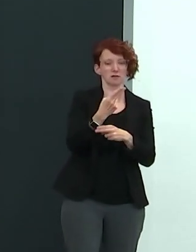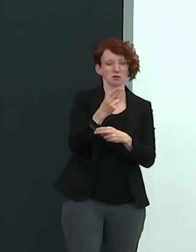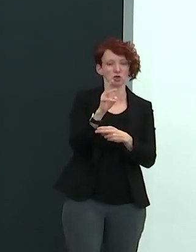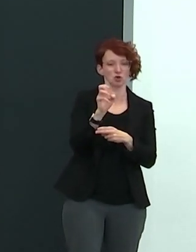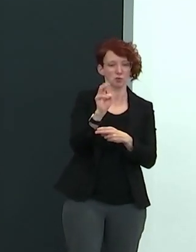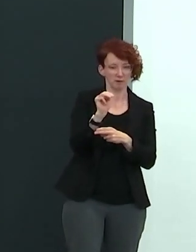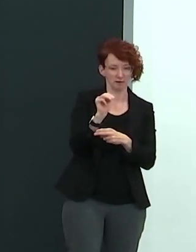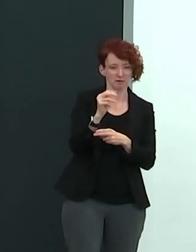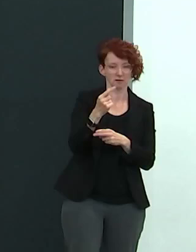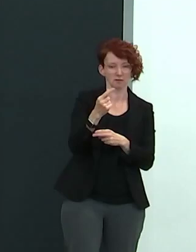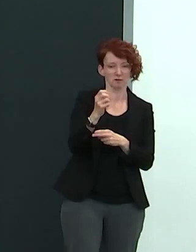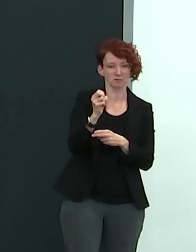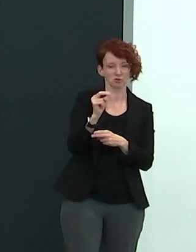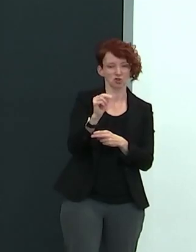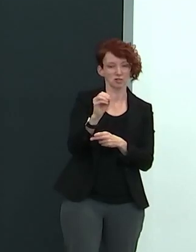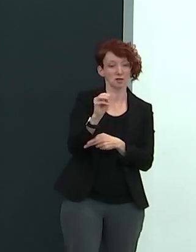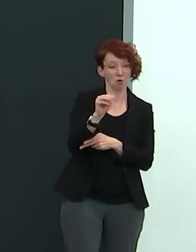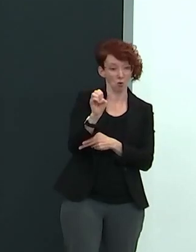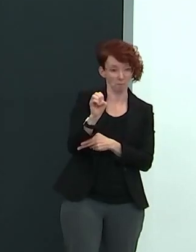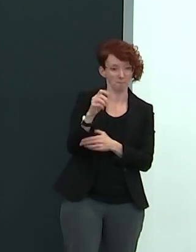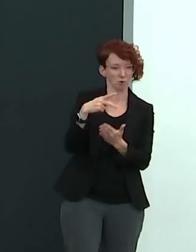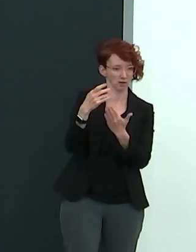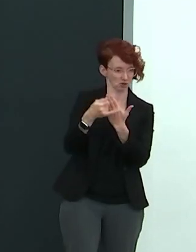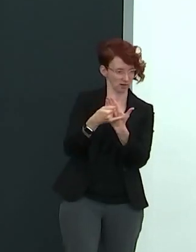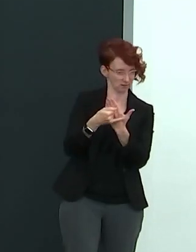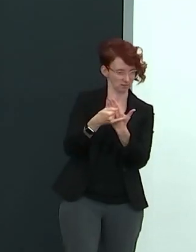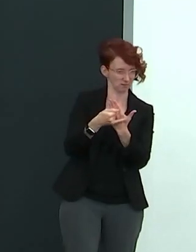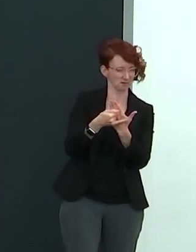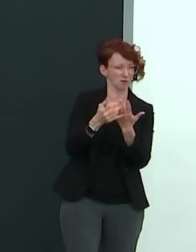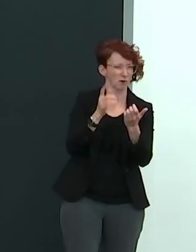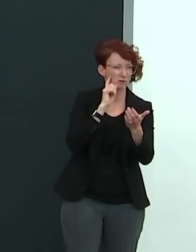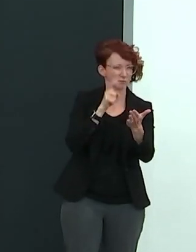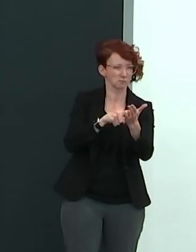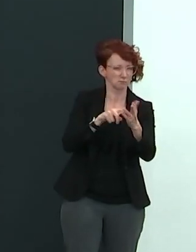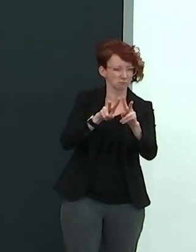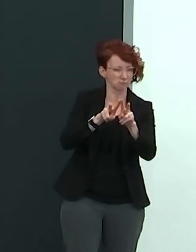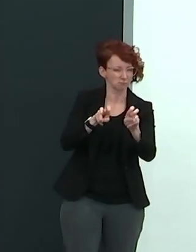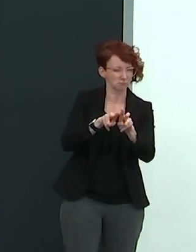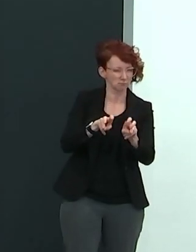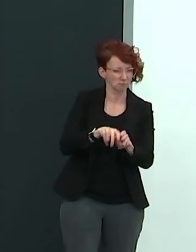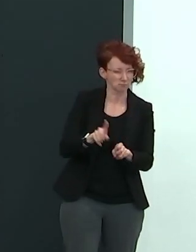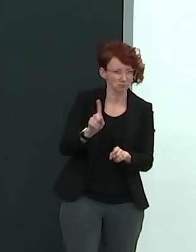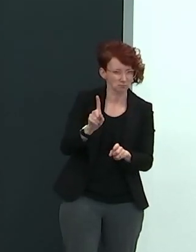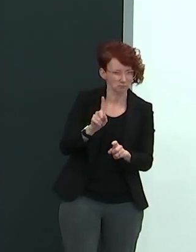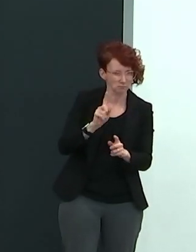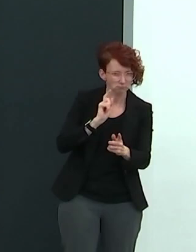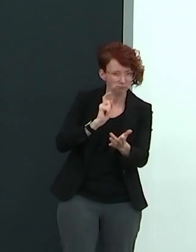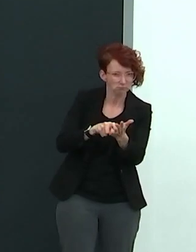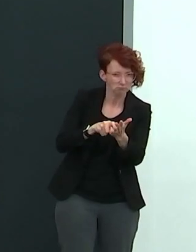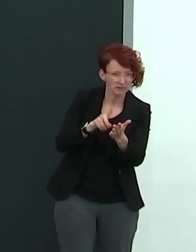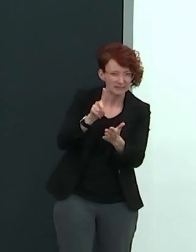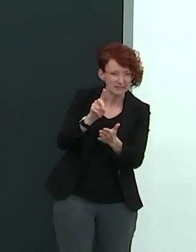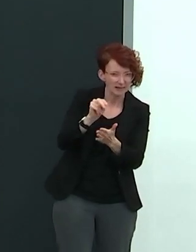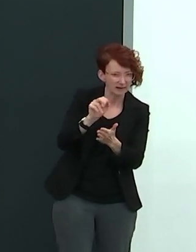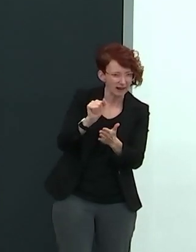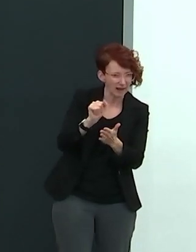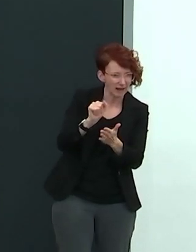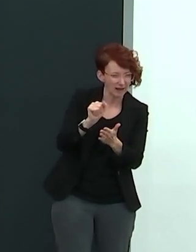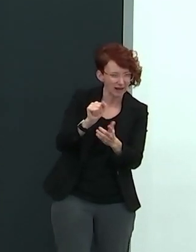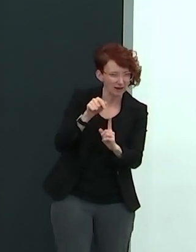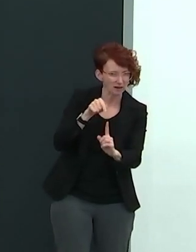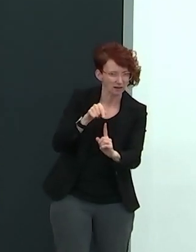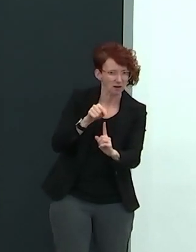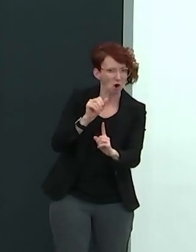Project, which sought to identify the genome sequence associated with autism in an effort to early identify